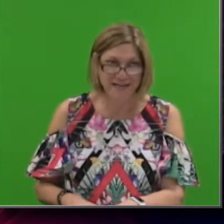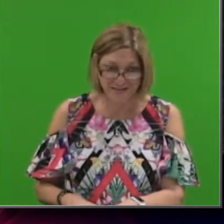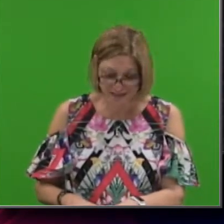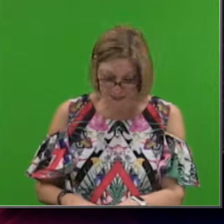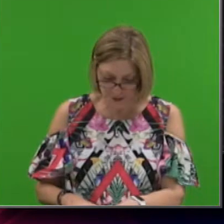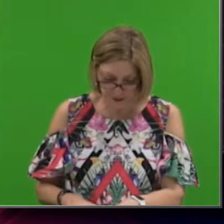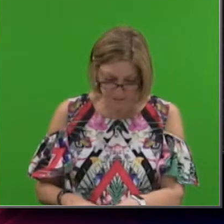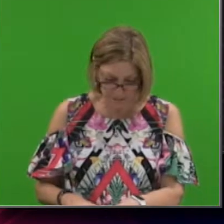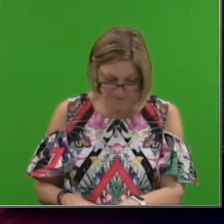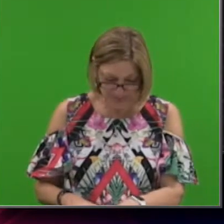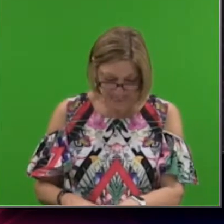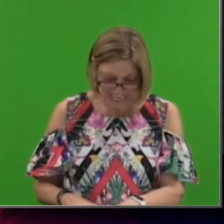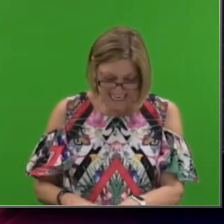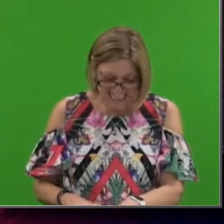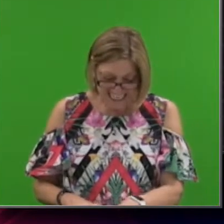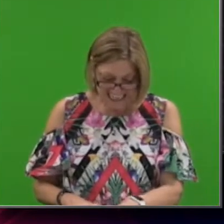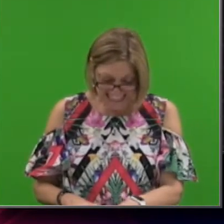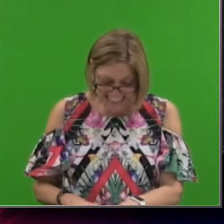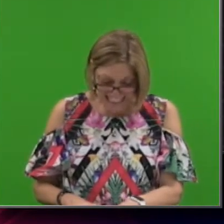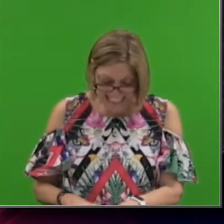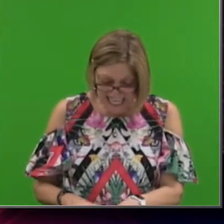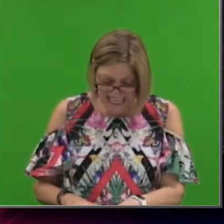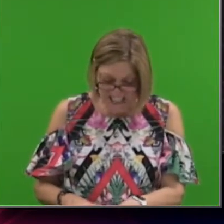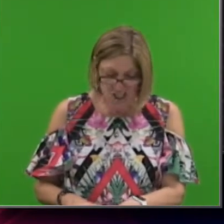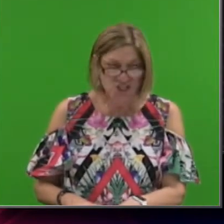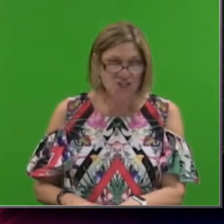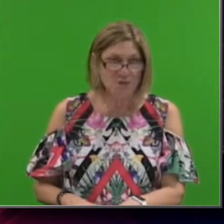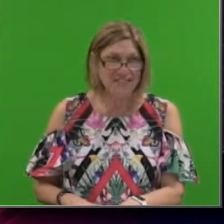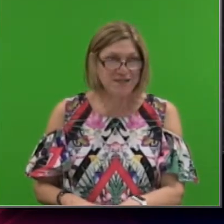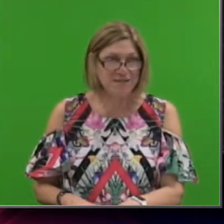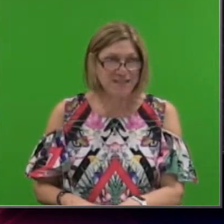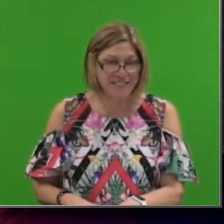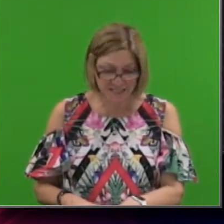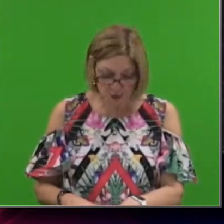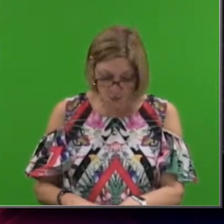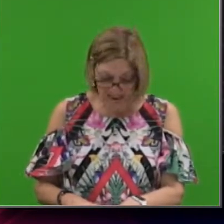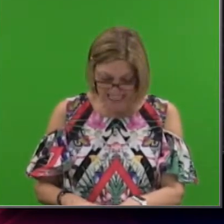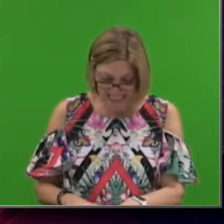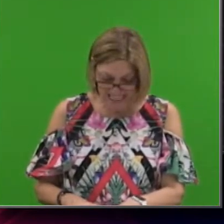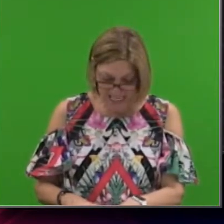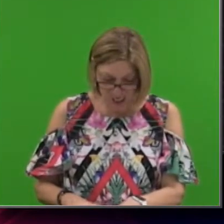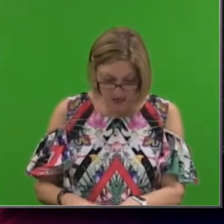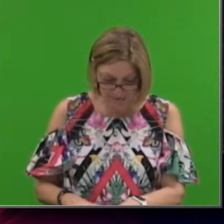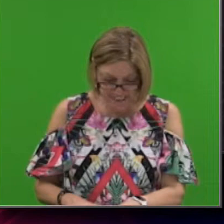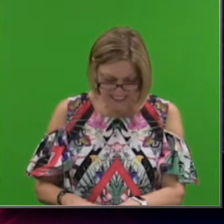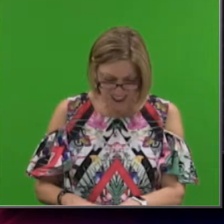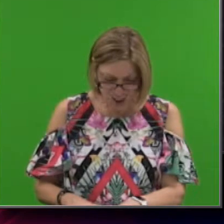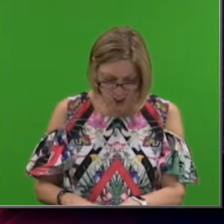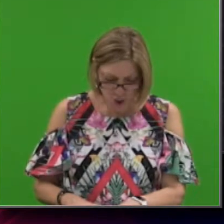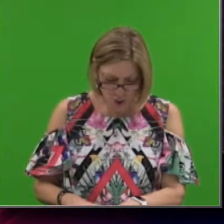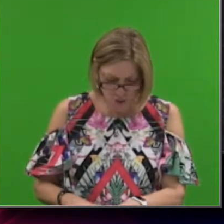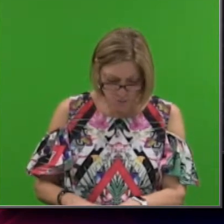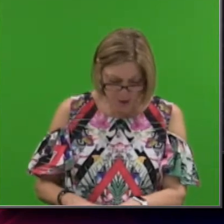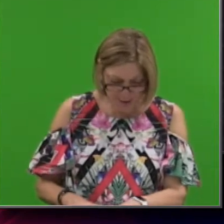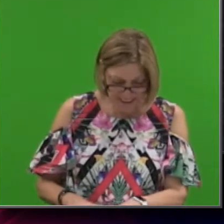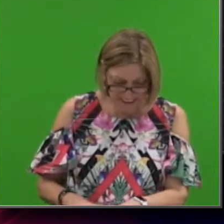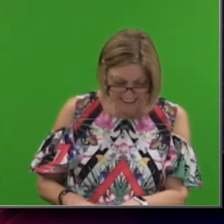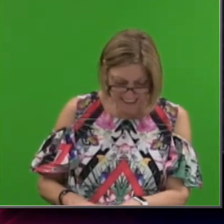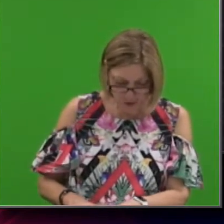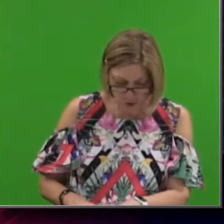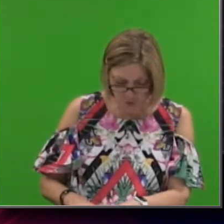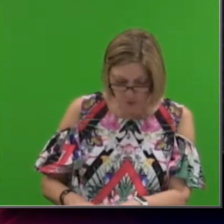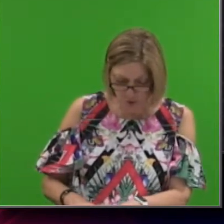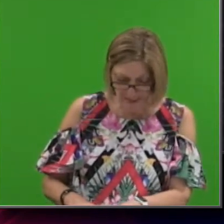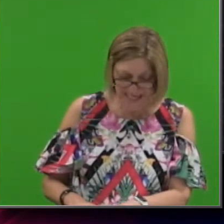have recognized her. In this disguise, she went to visit Arachne, commenting, "Your work